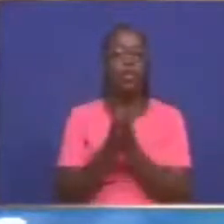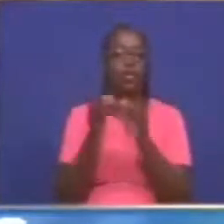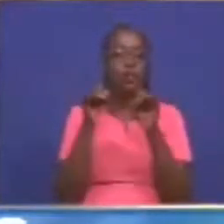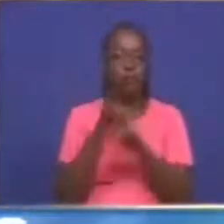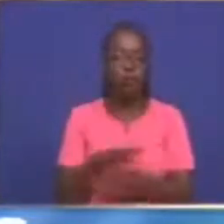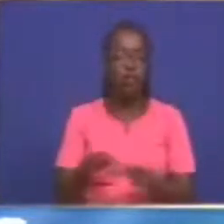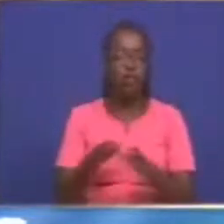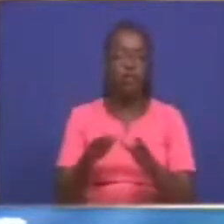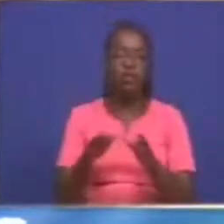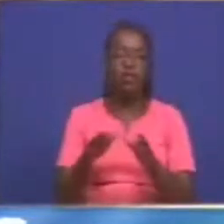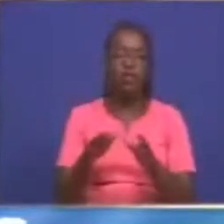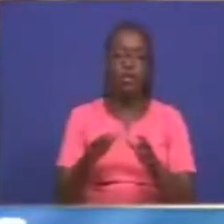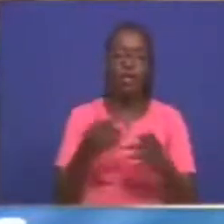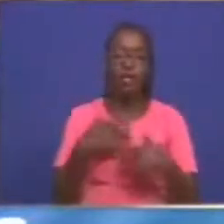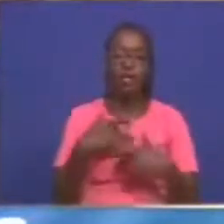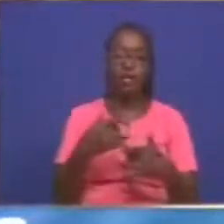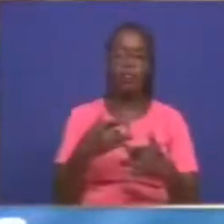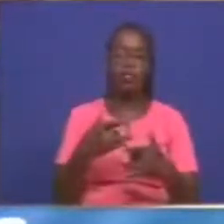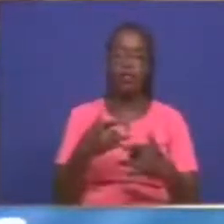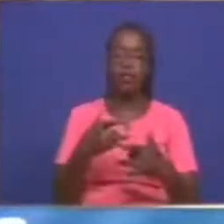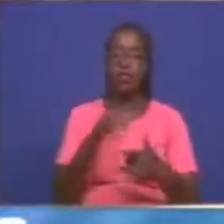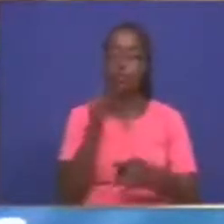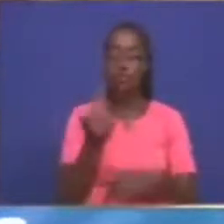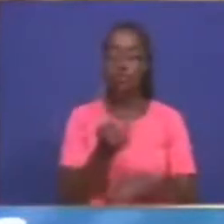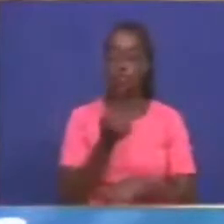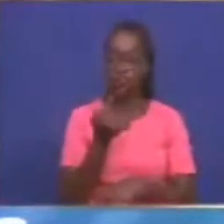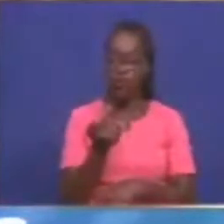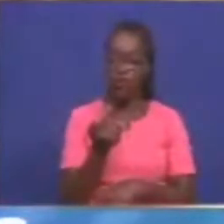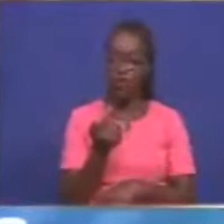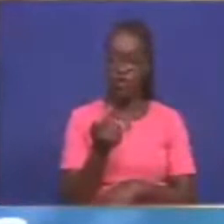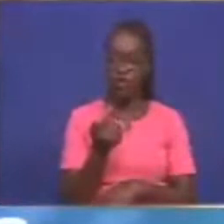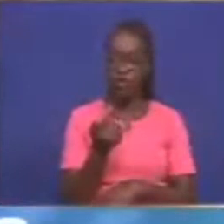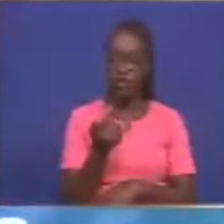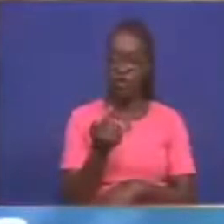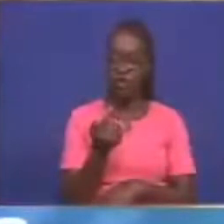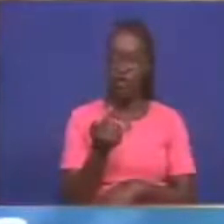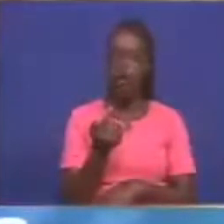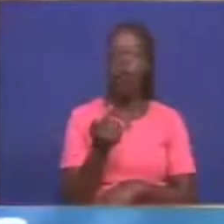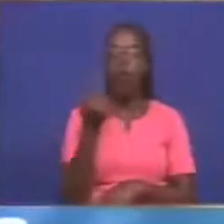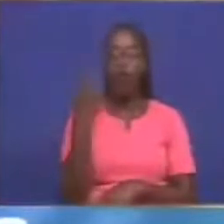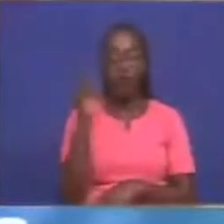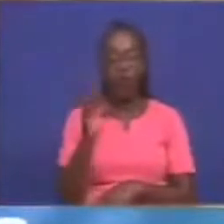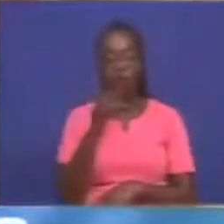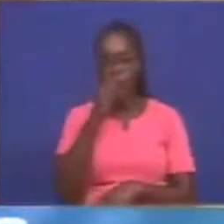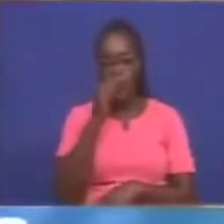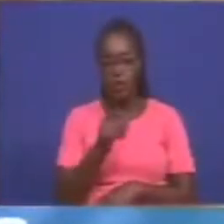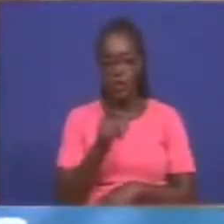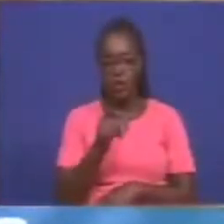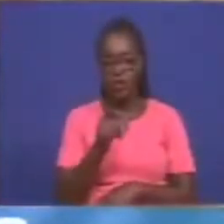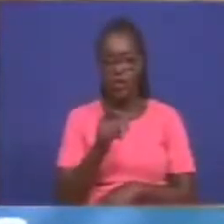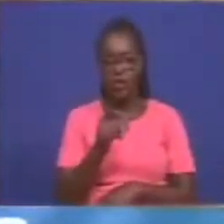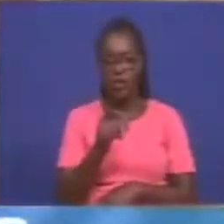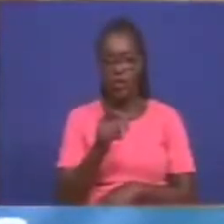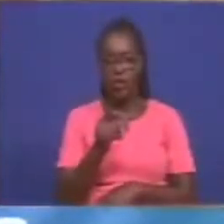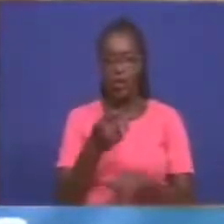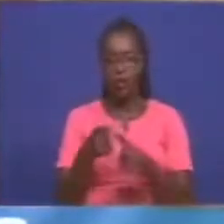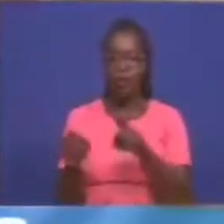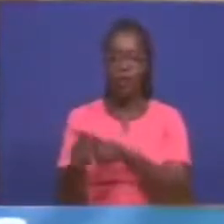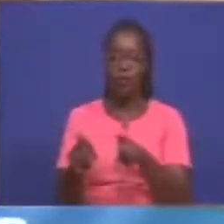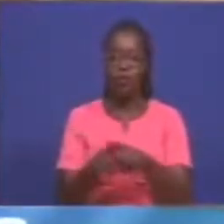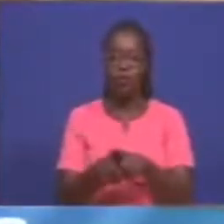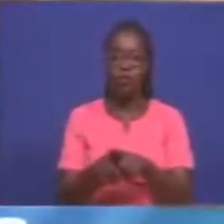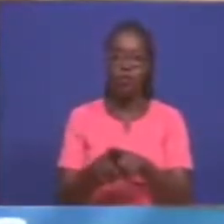multilateral interests not only of the people of the United Republic of Tanzania, but also of